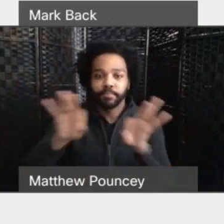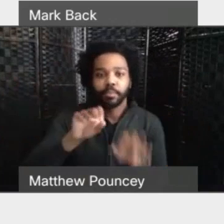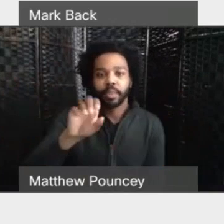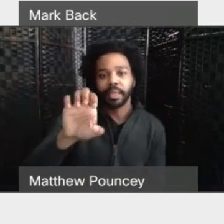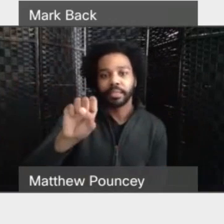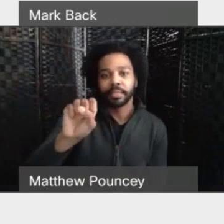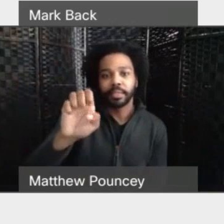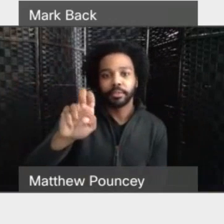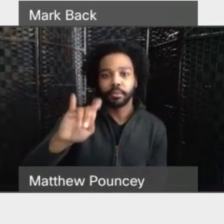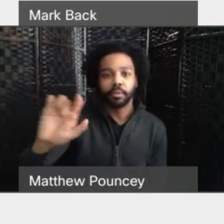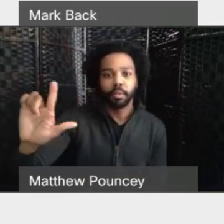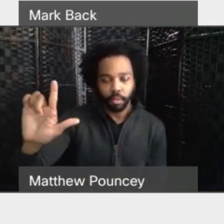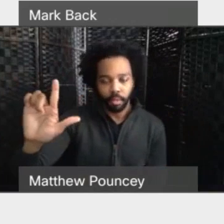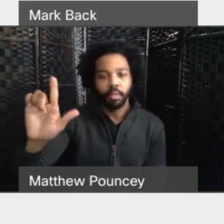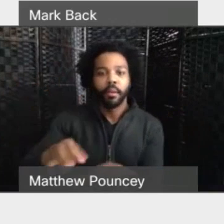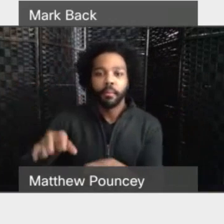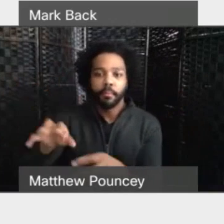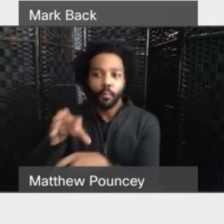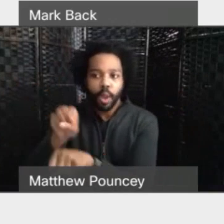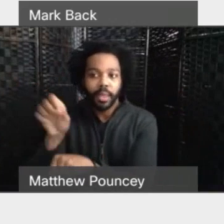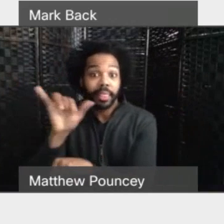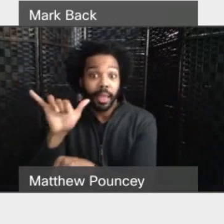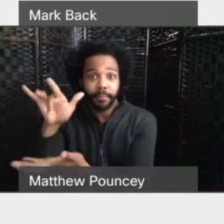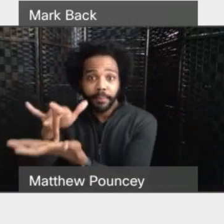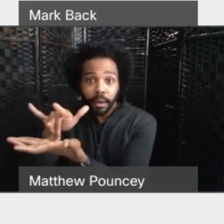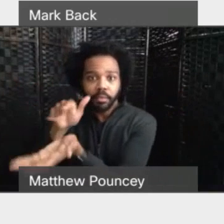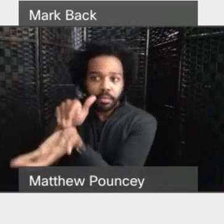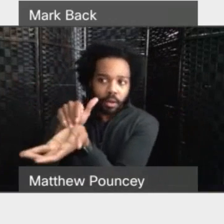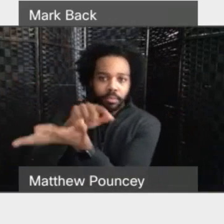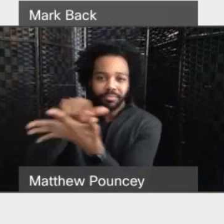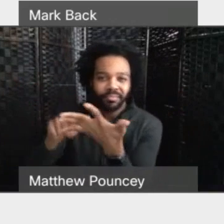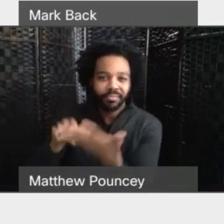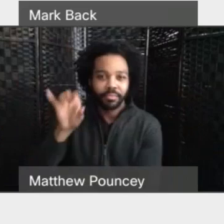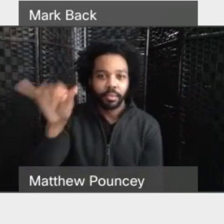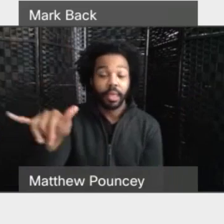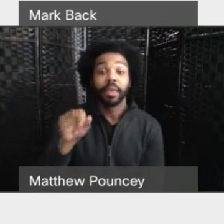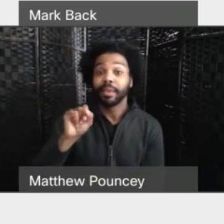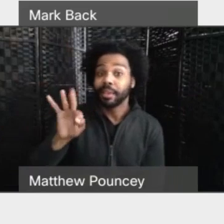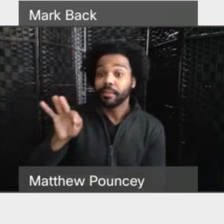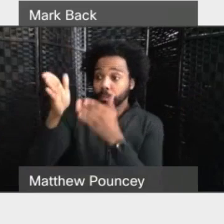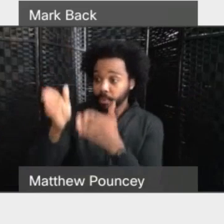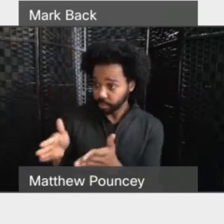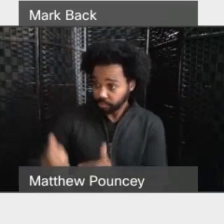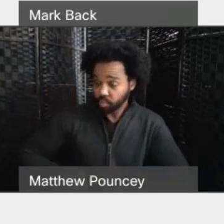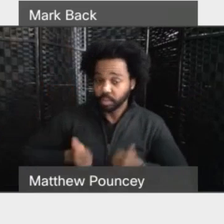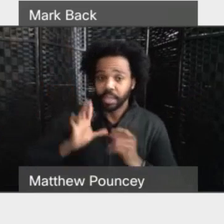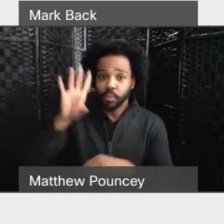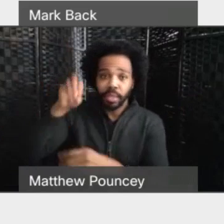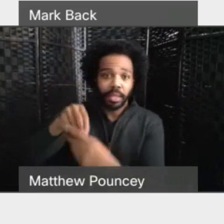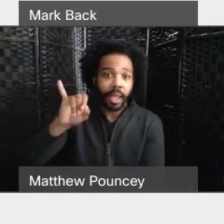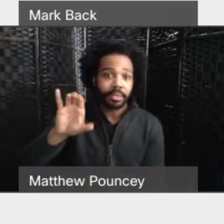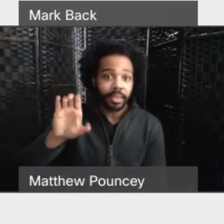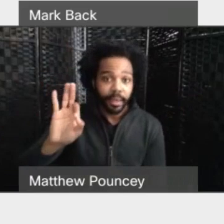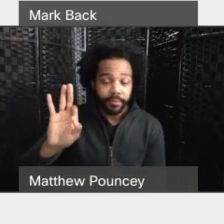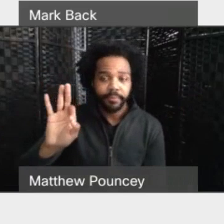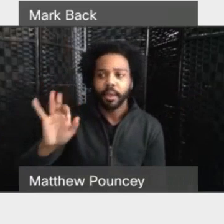appointments, like an essential medical appointment. And so if this person lived at an intermediate care facility,